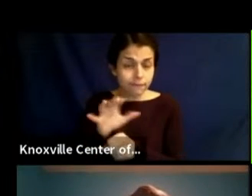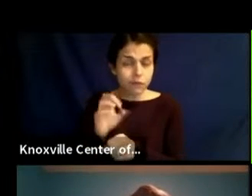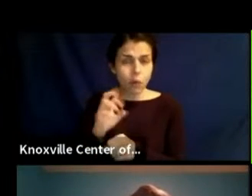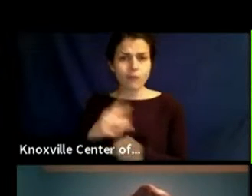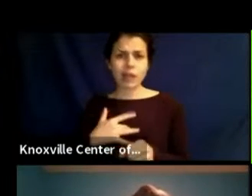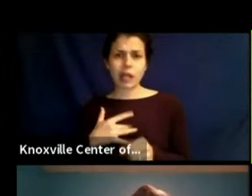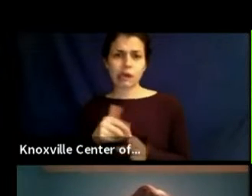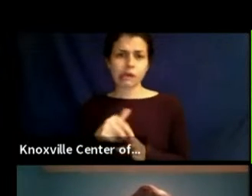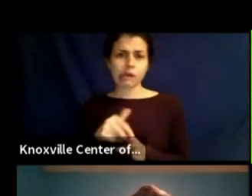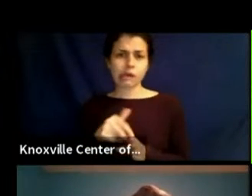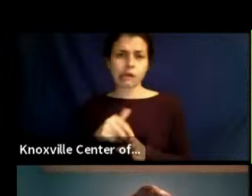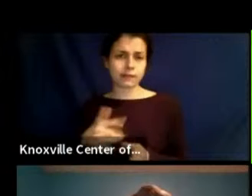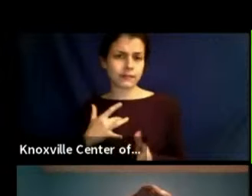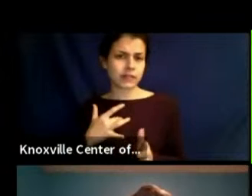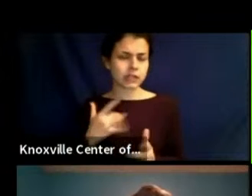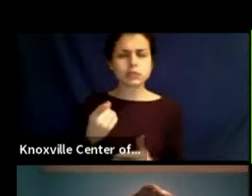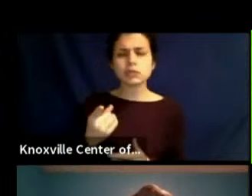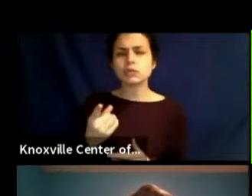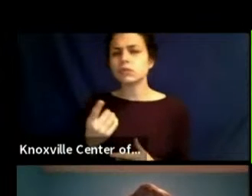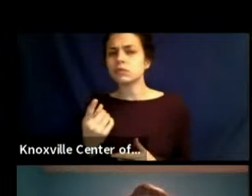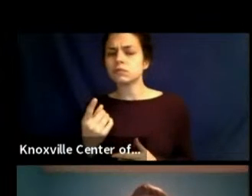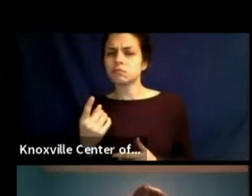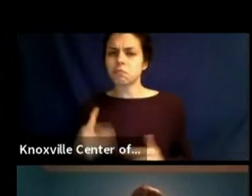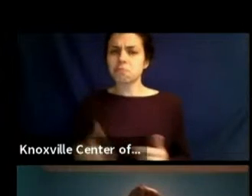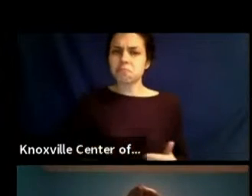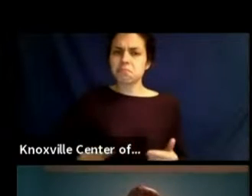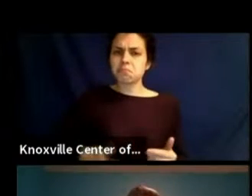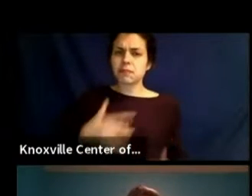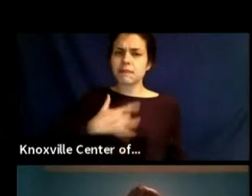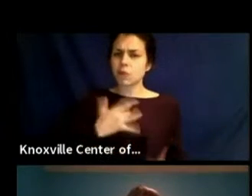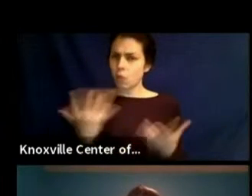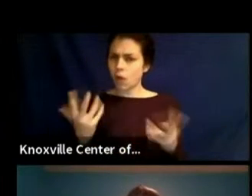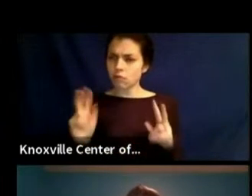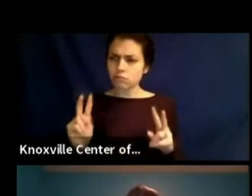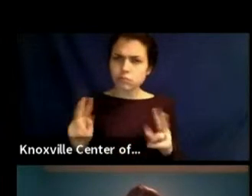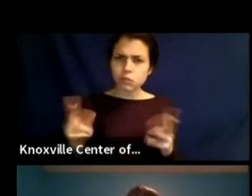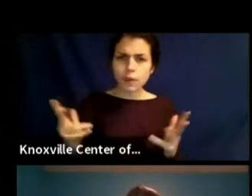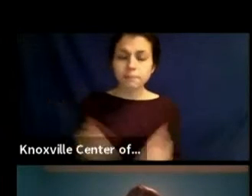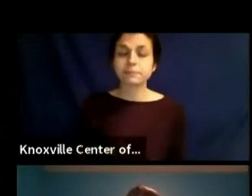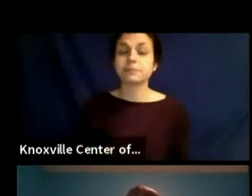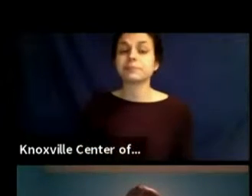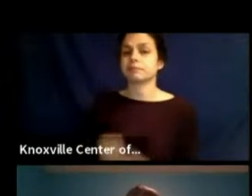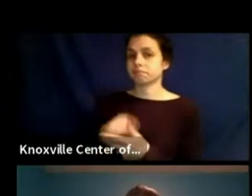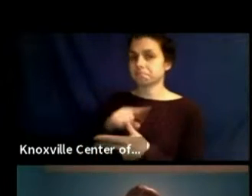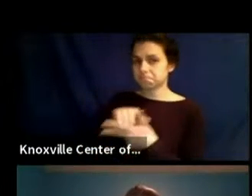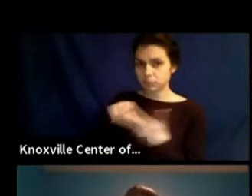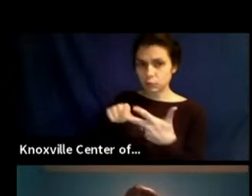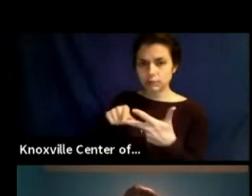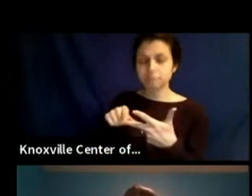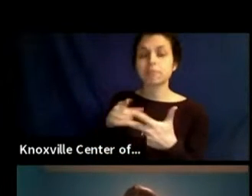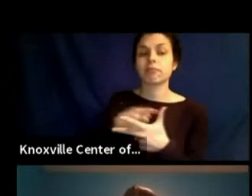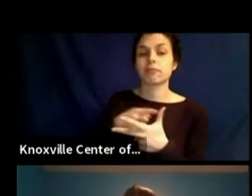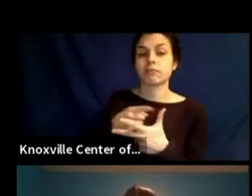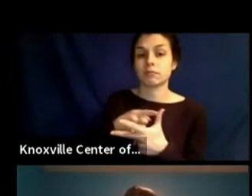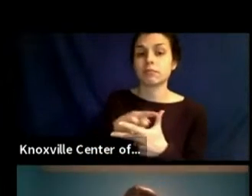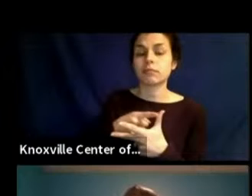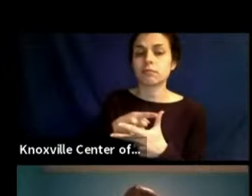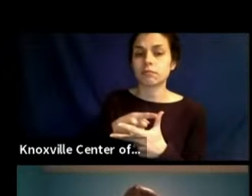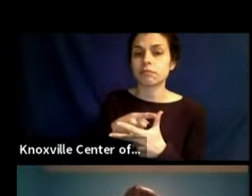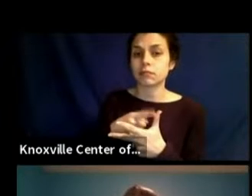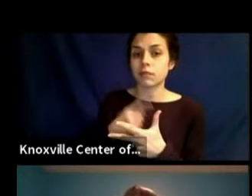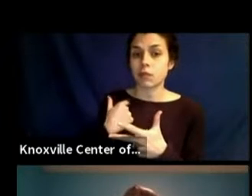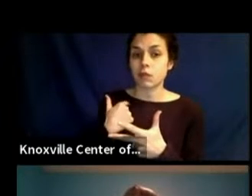bubble? What are your observations? So three things. First of all, we do have, and we're not